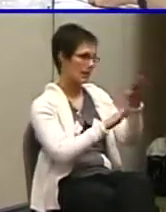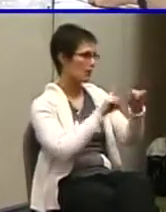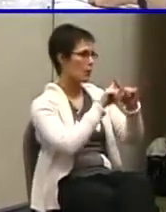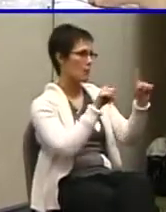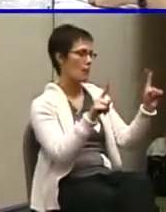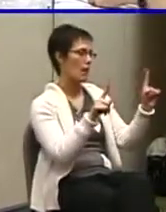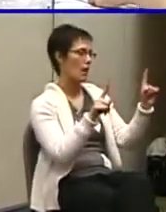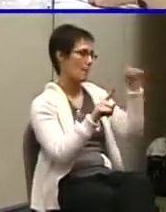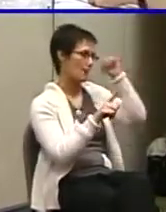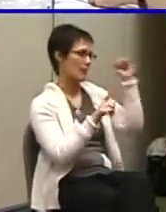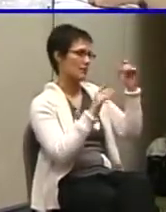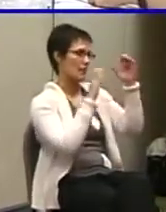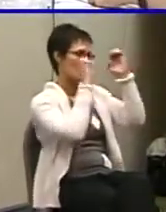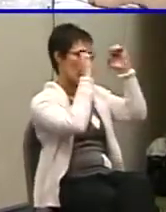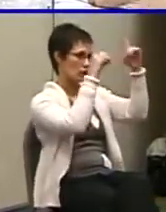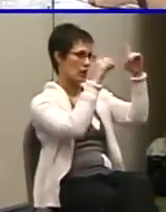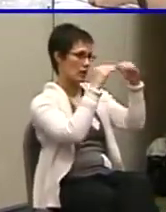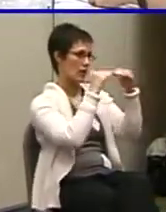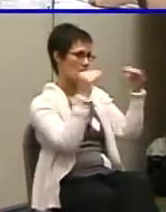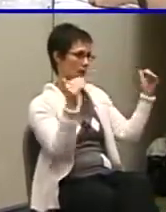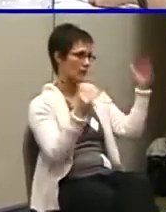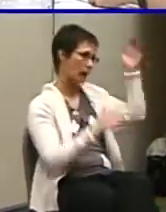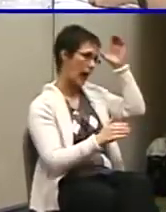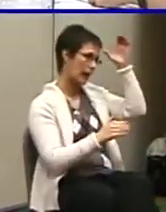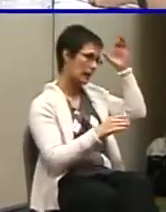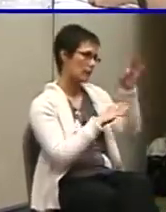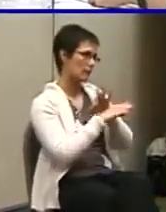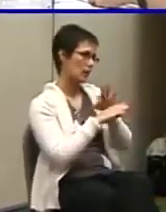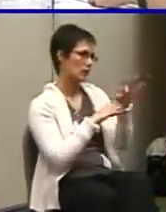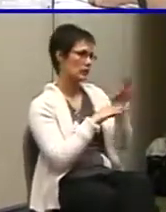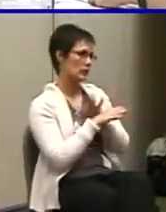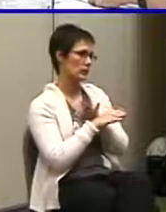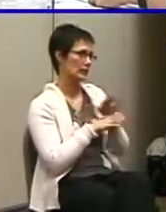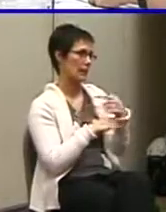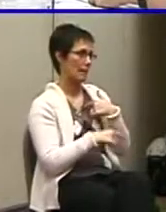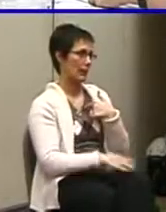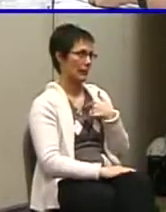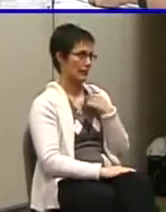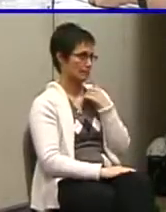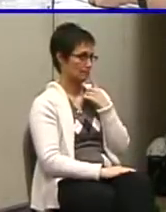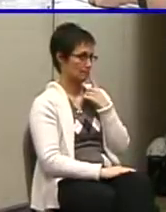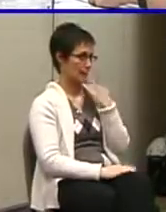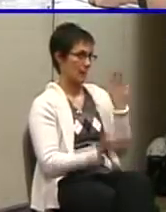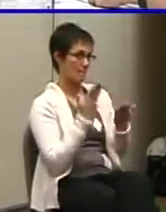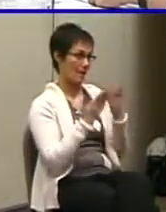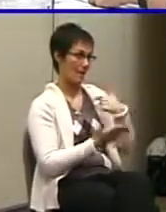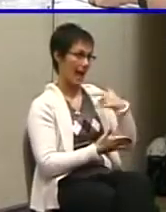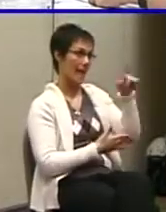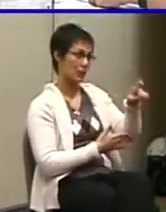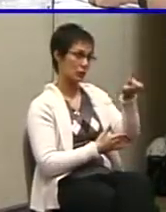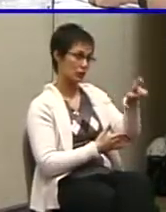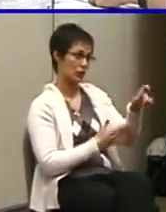level of educational functioning, cognitive functioning. And now I'm like, oh, maybe I should have written up